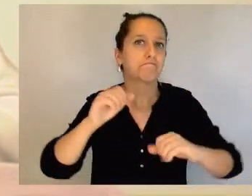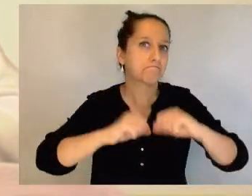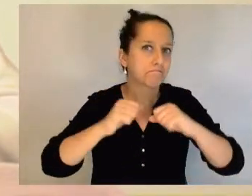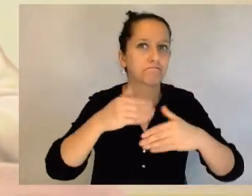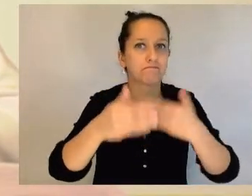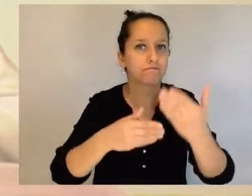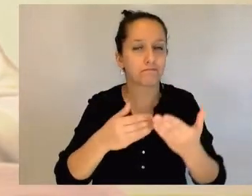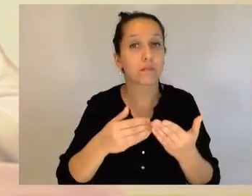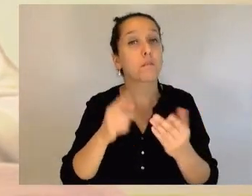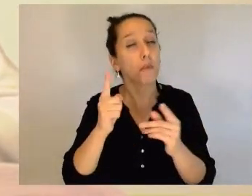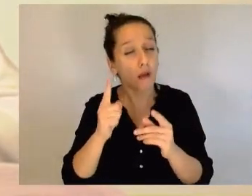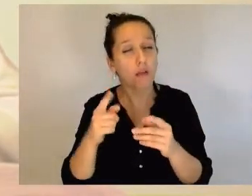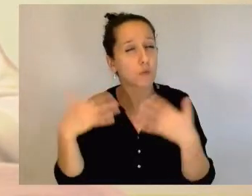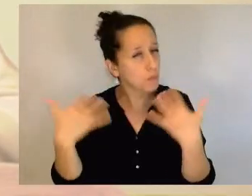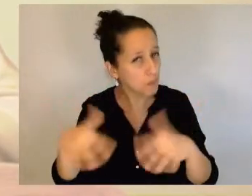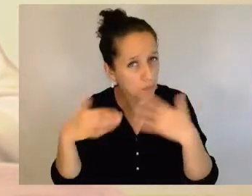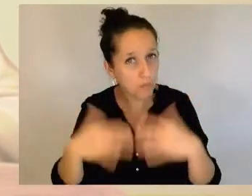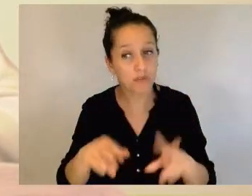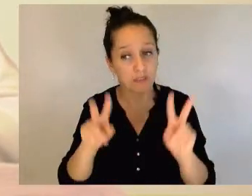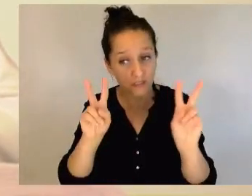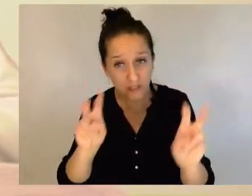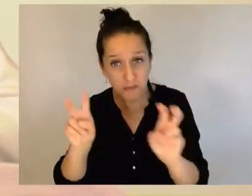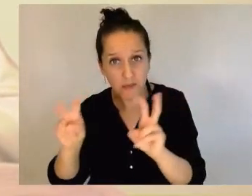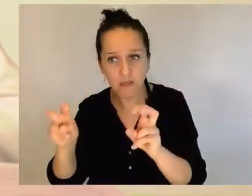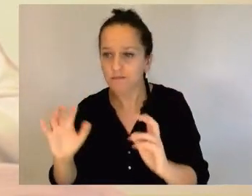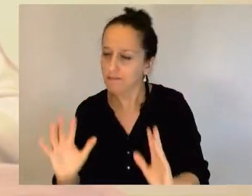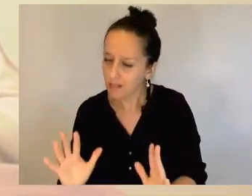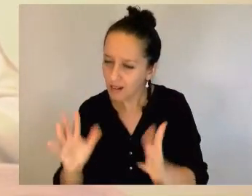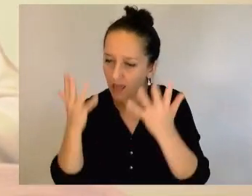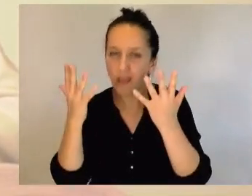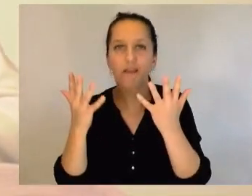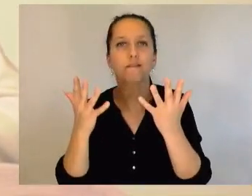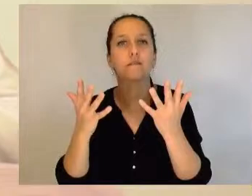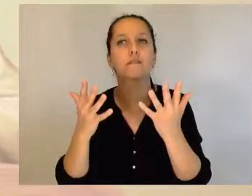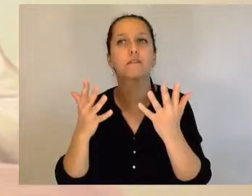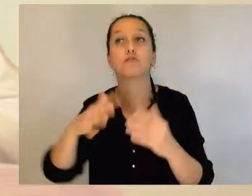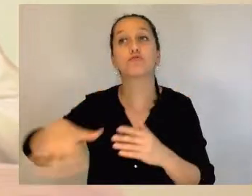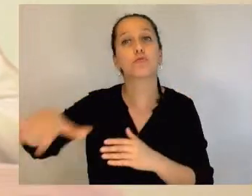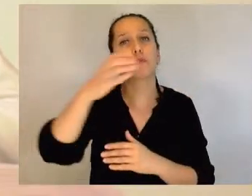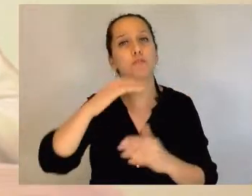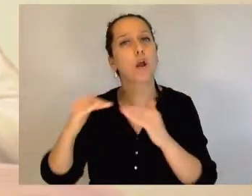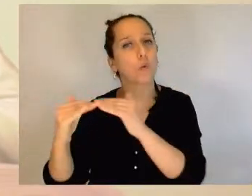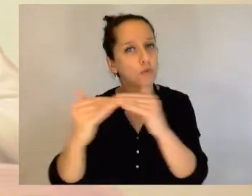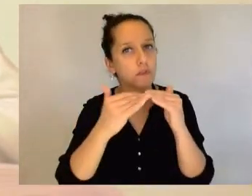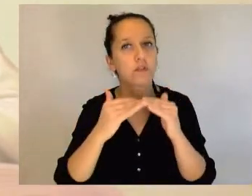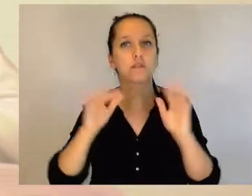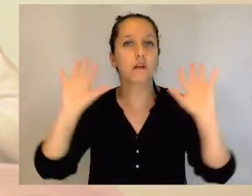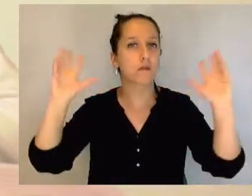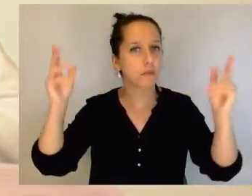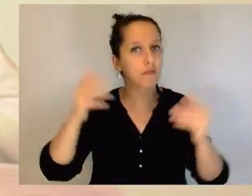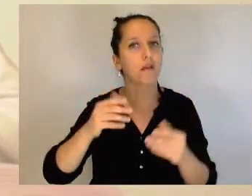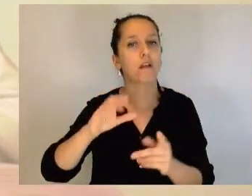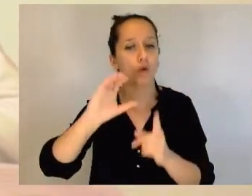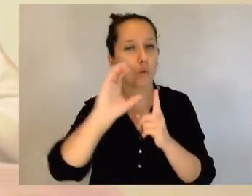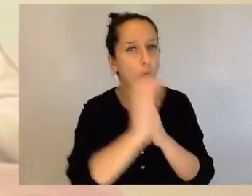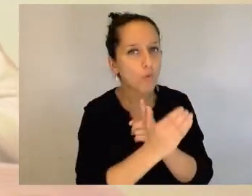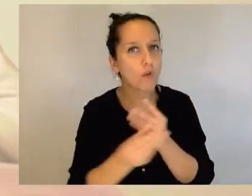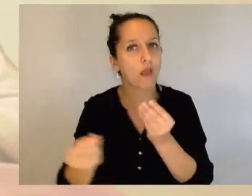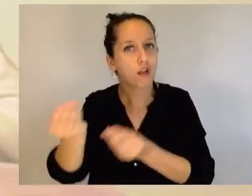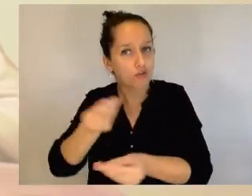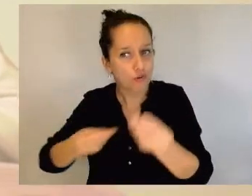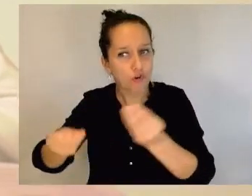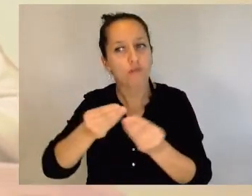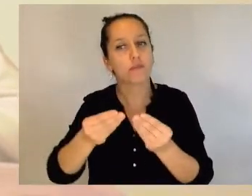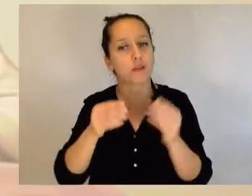also to recognize the urgency of fundamental topics for life, social justice, environmental, cultural,